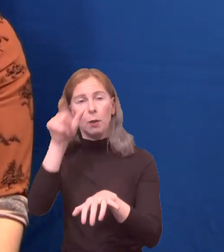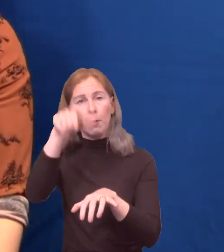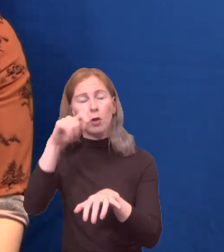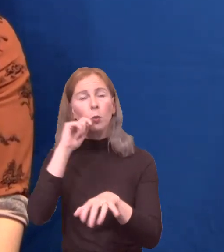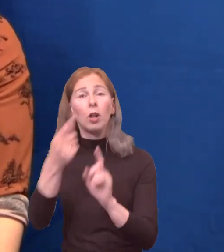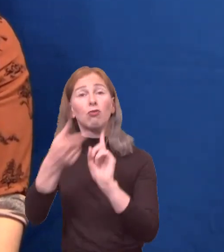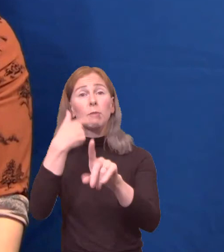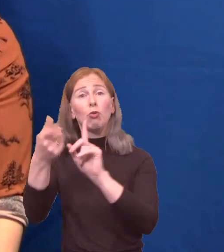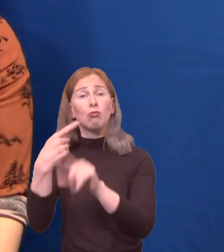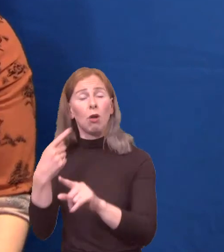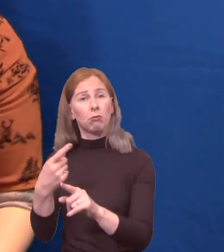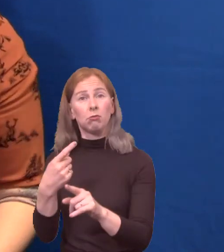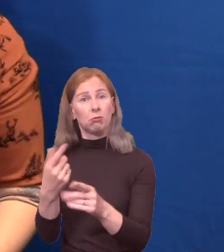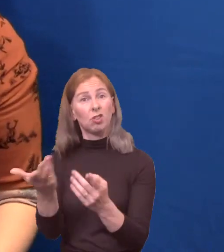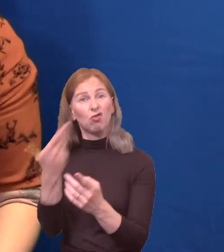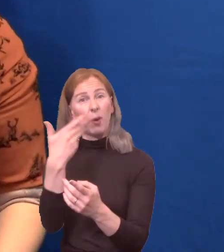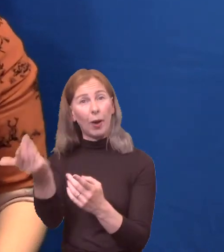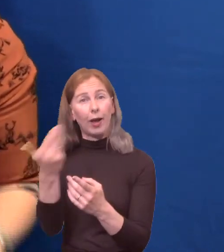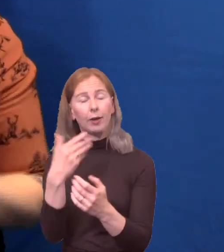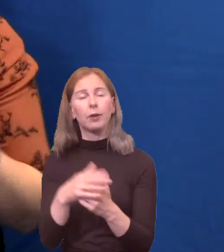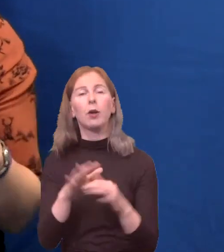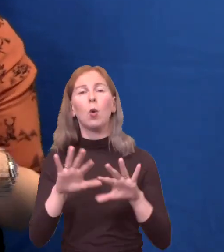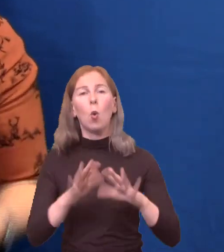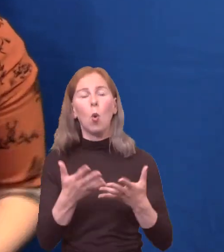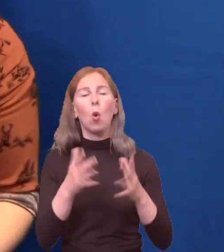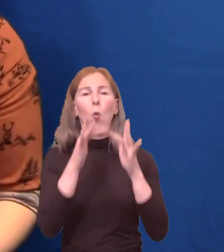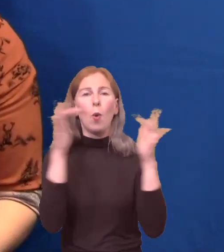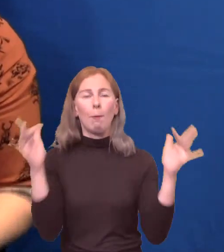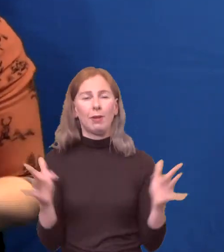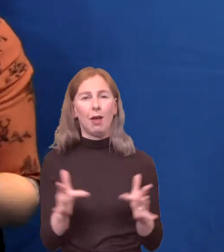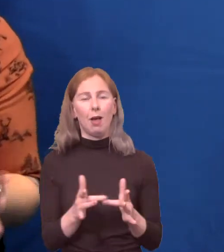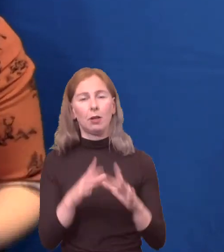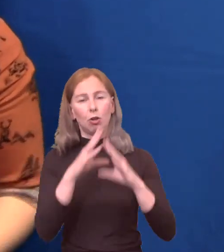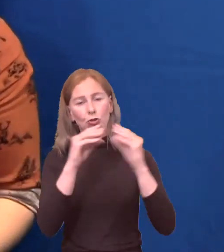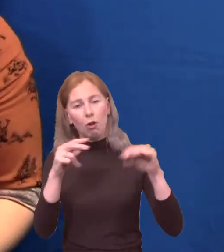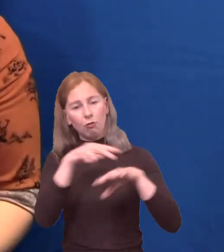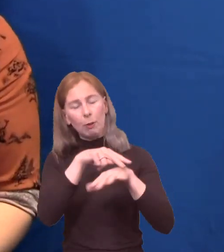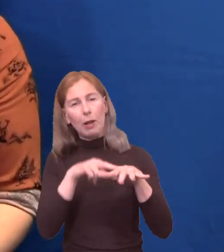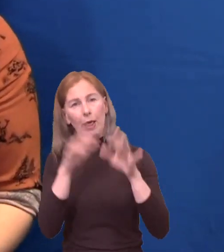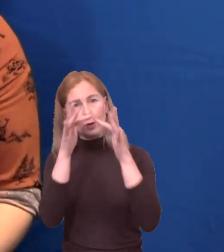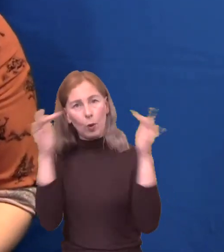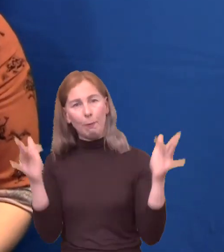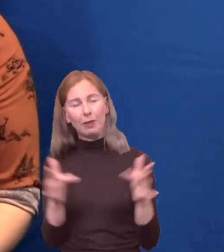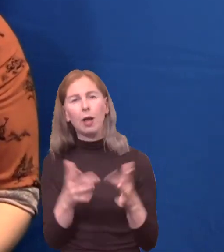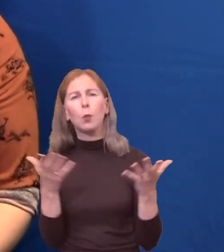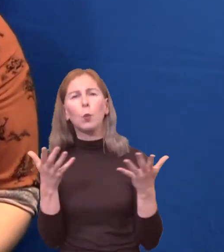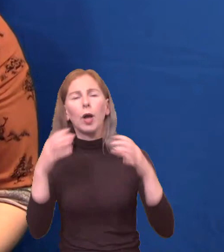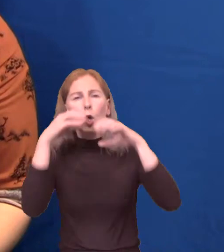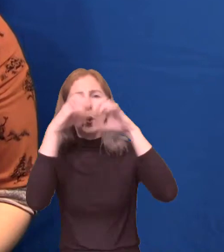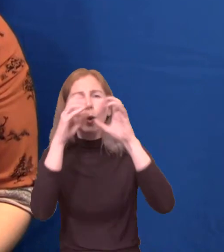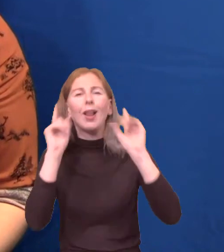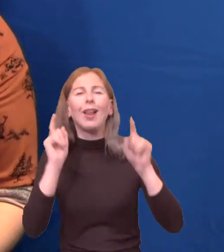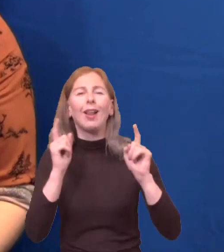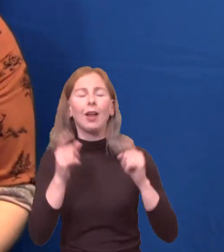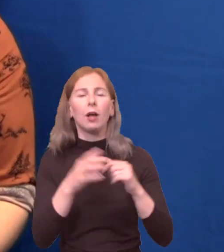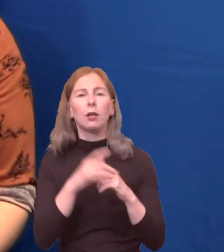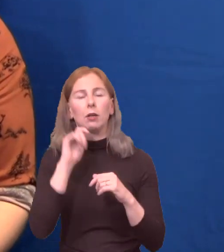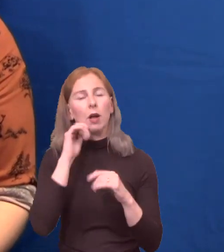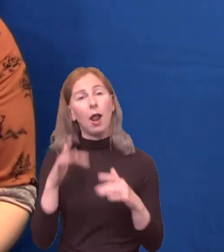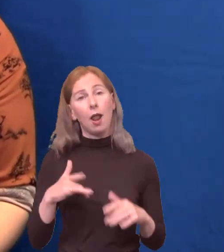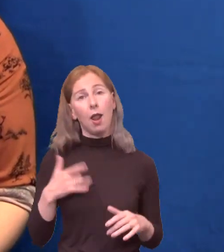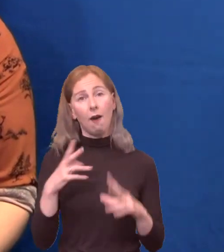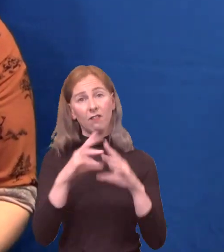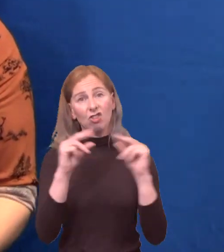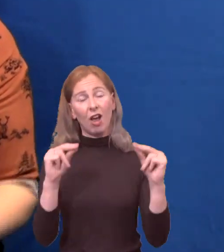all the messages that come in. And our website, the Surrey Police website, which you can find through a Google search, also offers a live chat